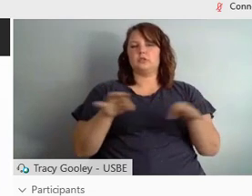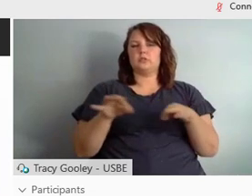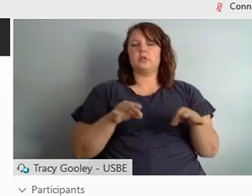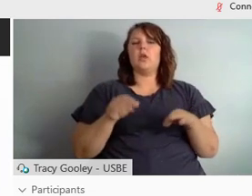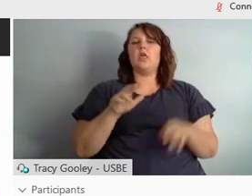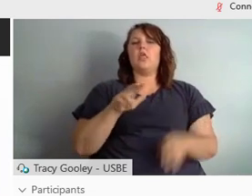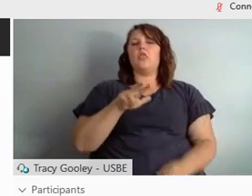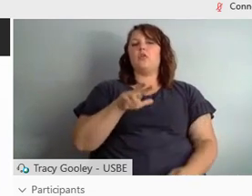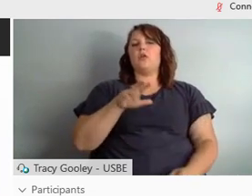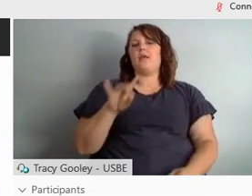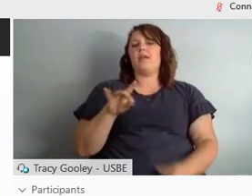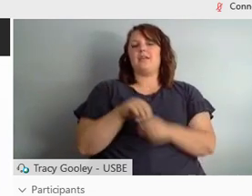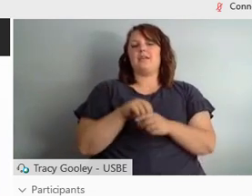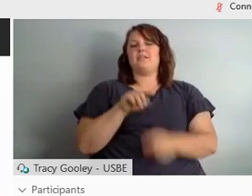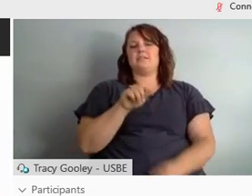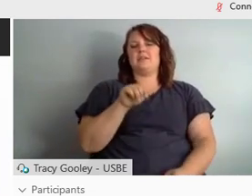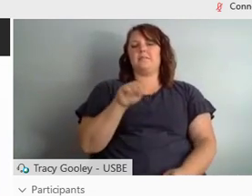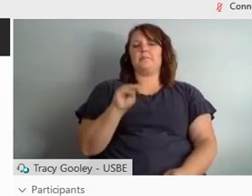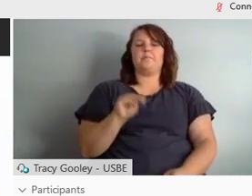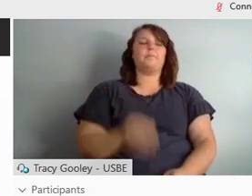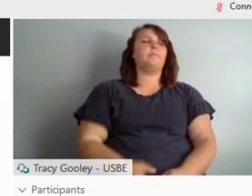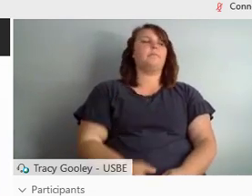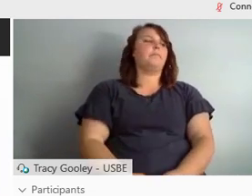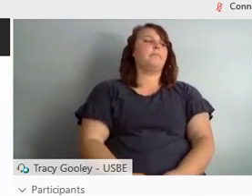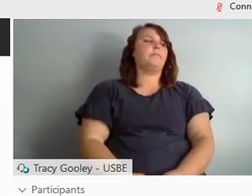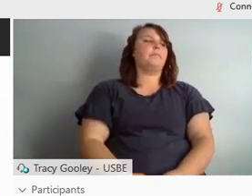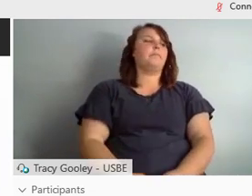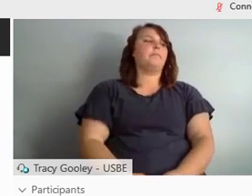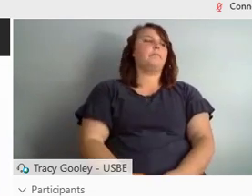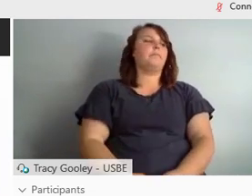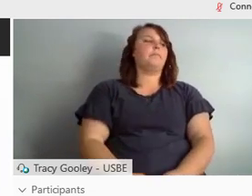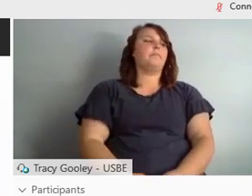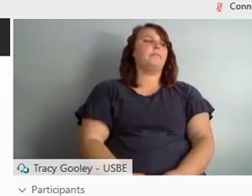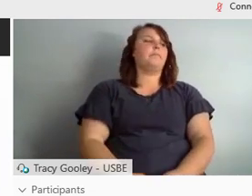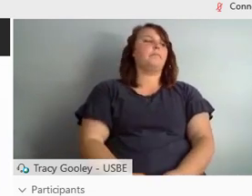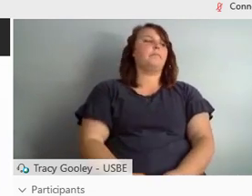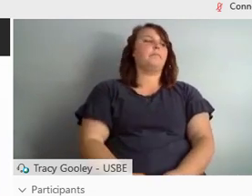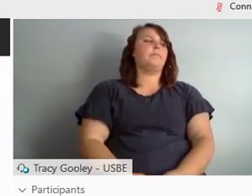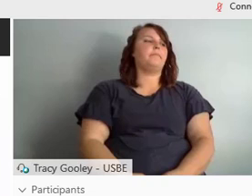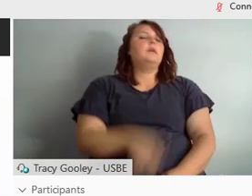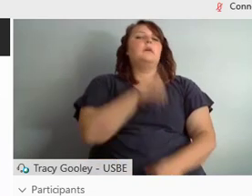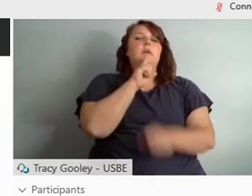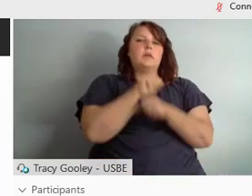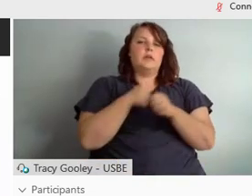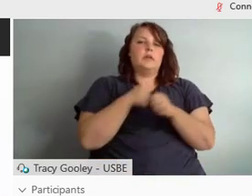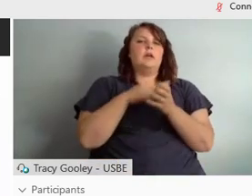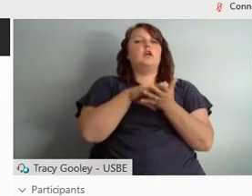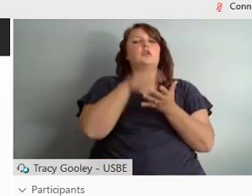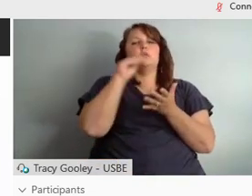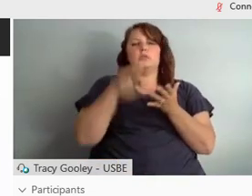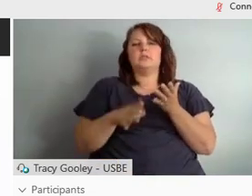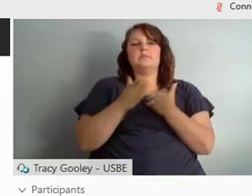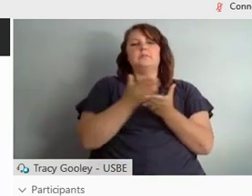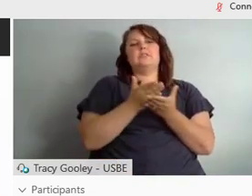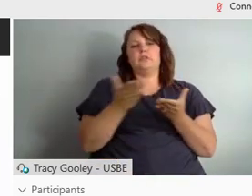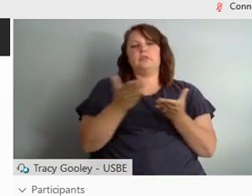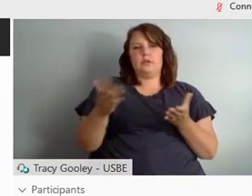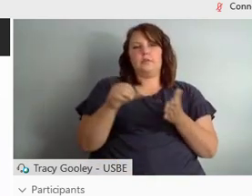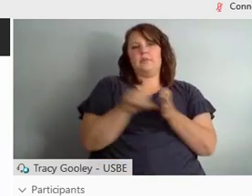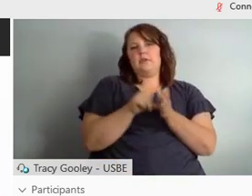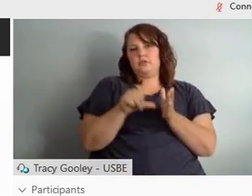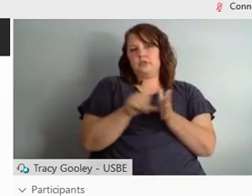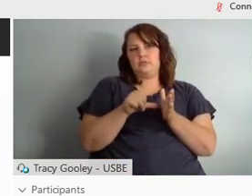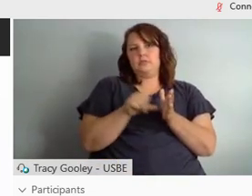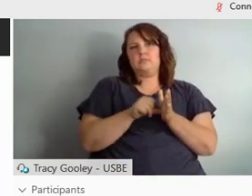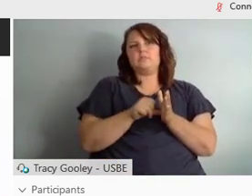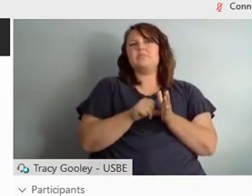page 38 in the teacher administration manual. And this one does have a student material page. So you're